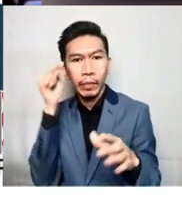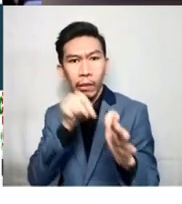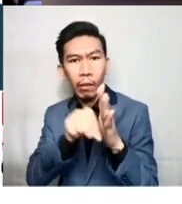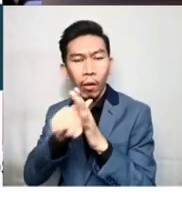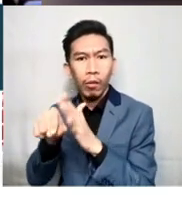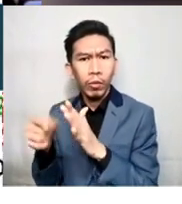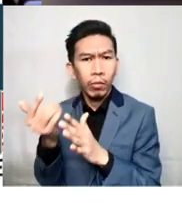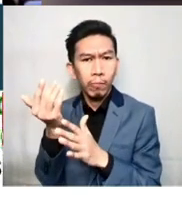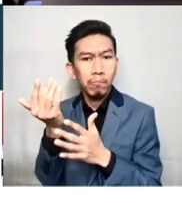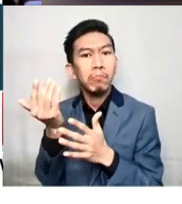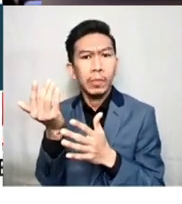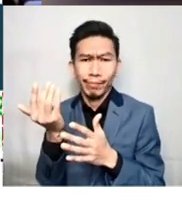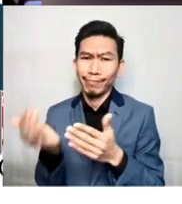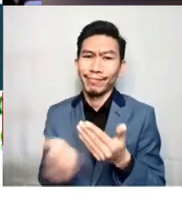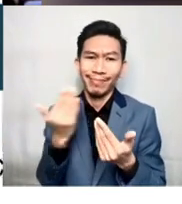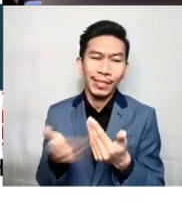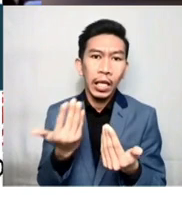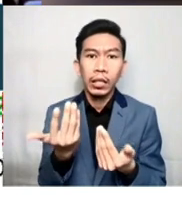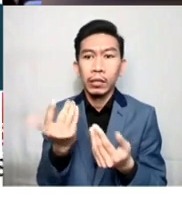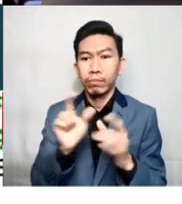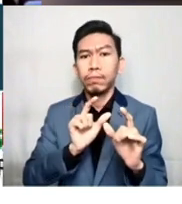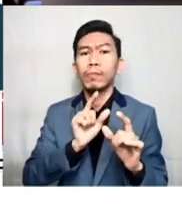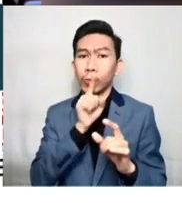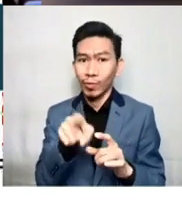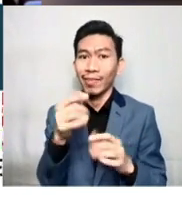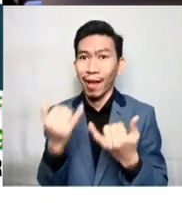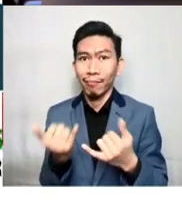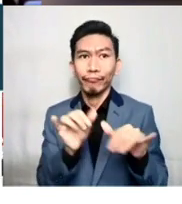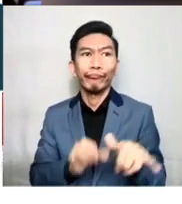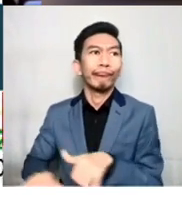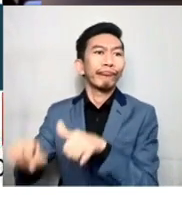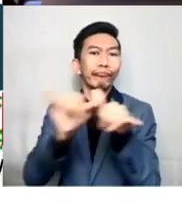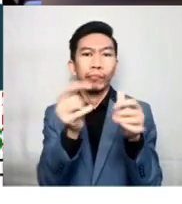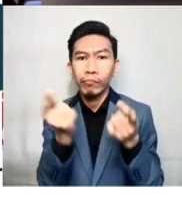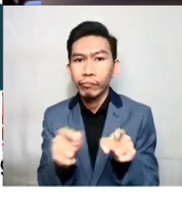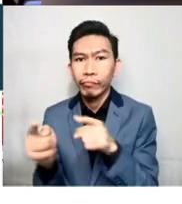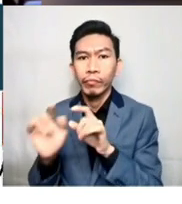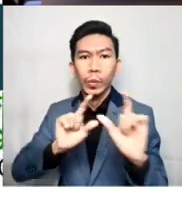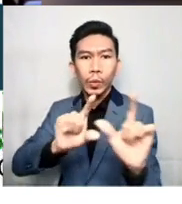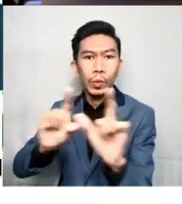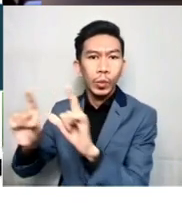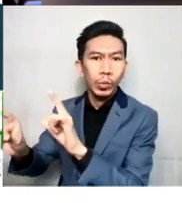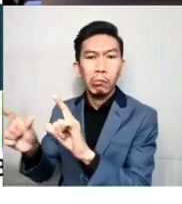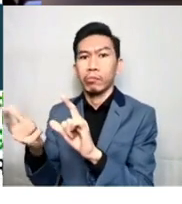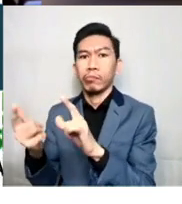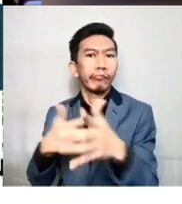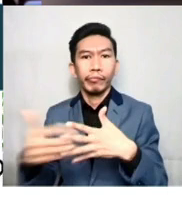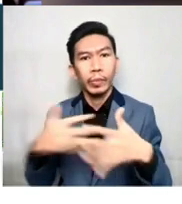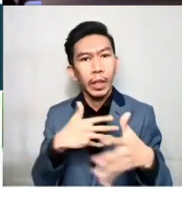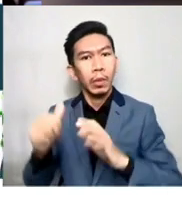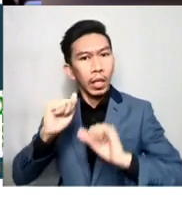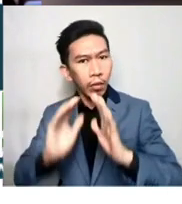that these are being, you know, red tagging is very commonplace right now, right? And even celebrities or